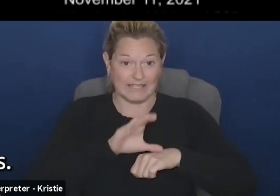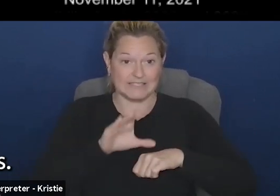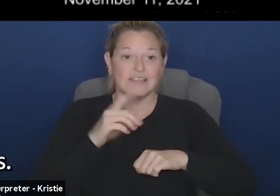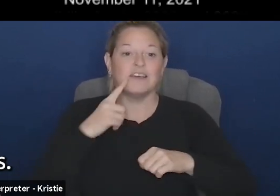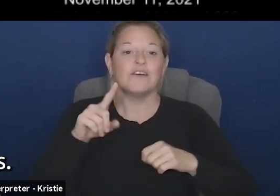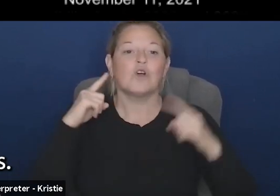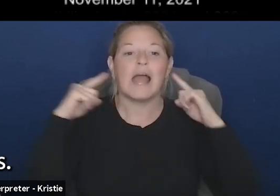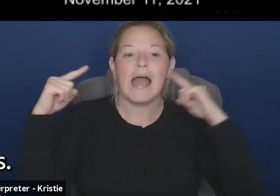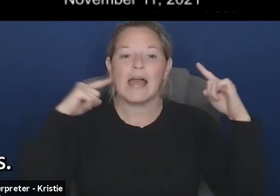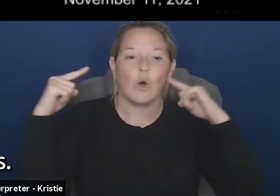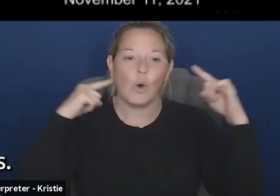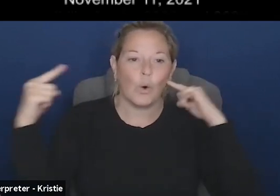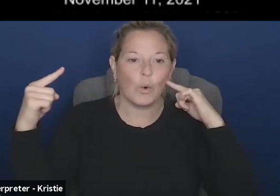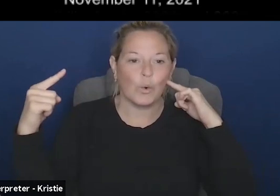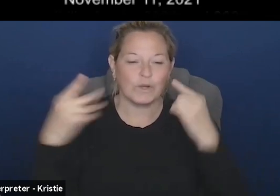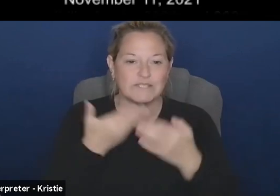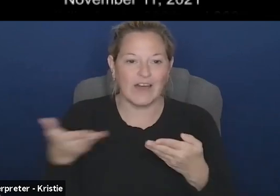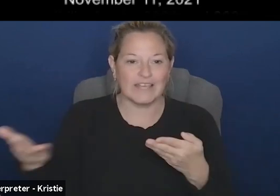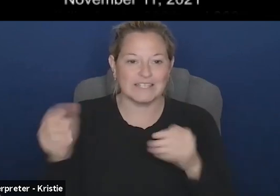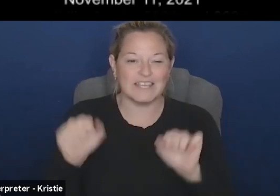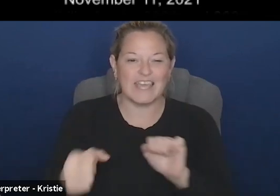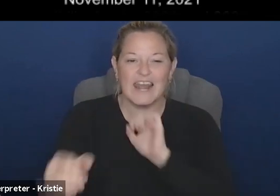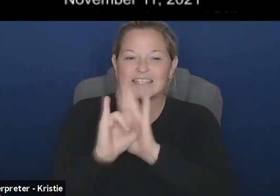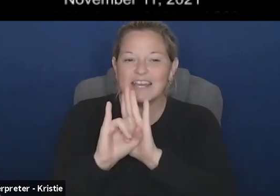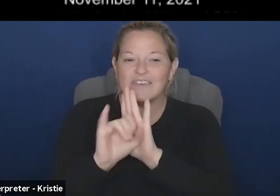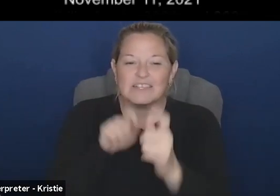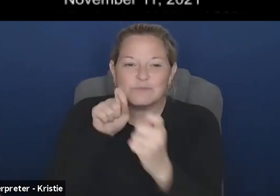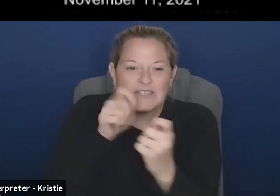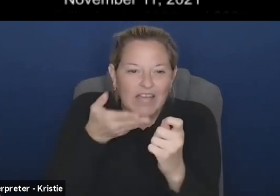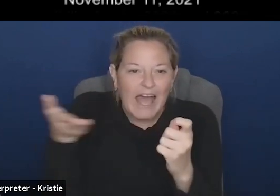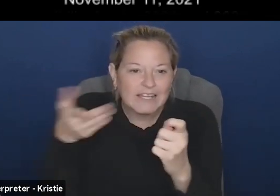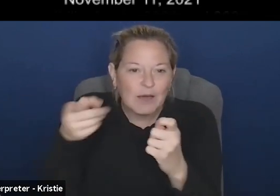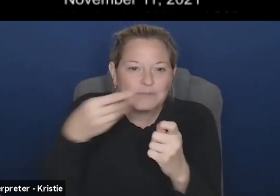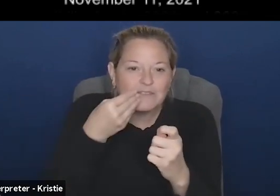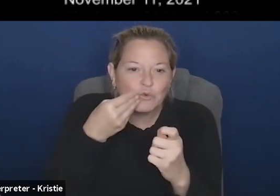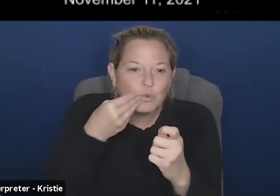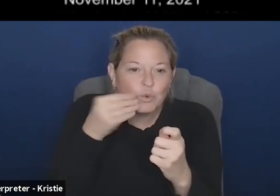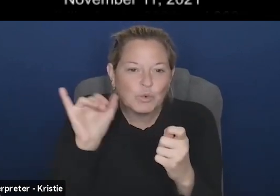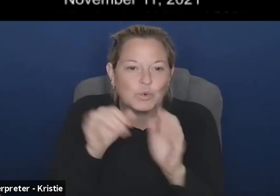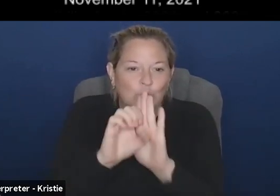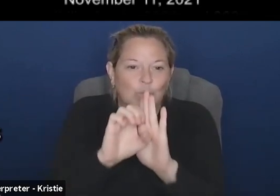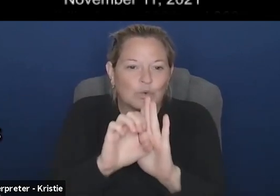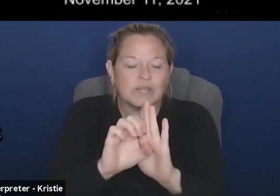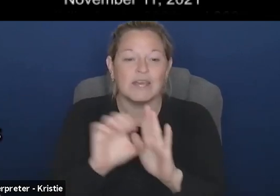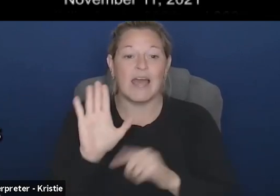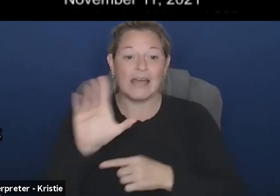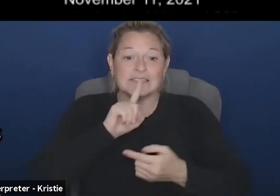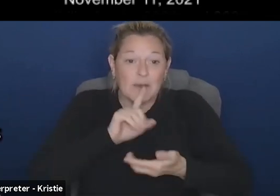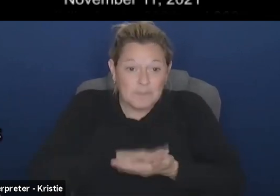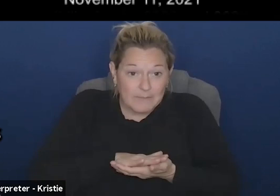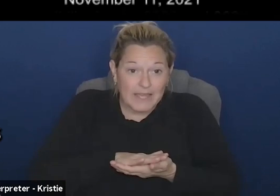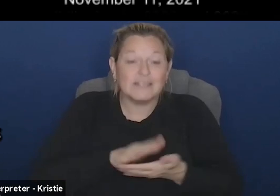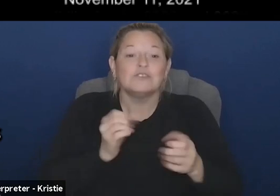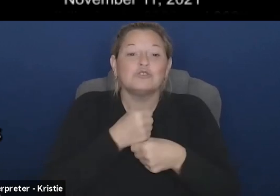can identify pantry and food items. Joshua's expertise in information accessibility and his commitment to making